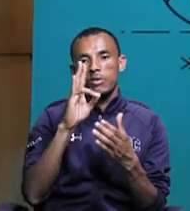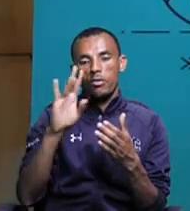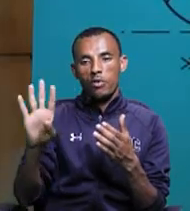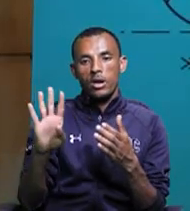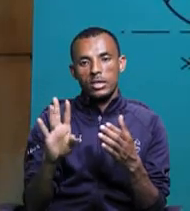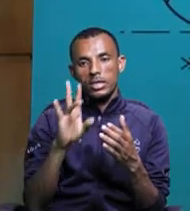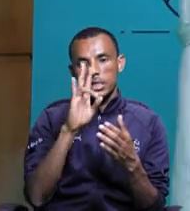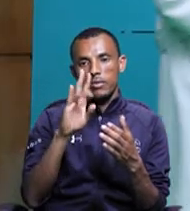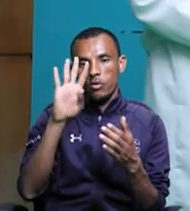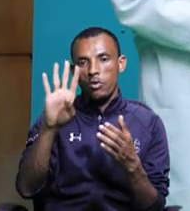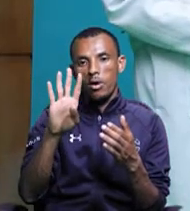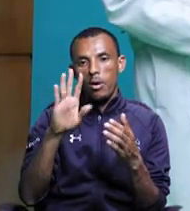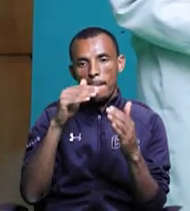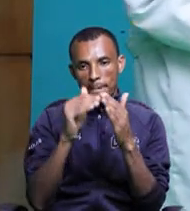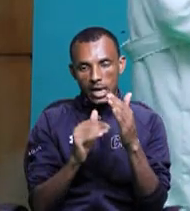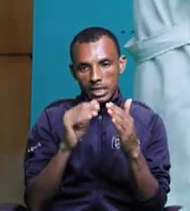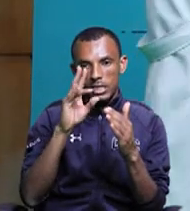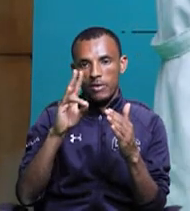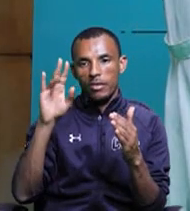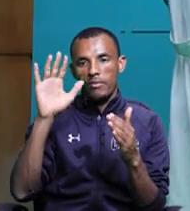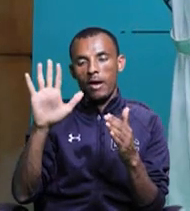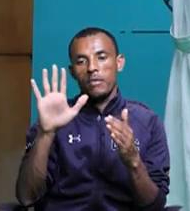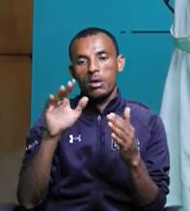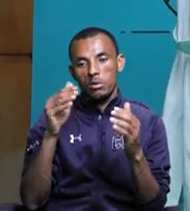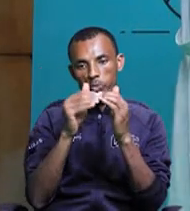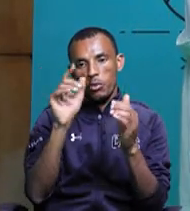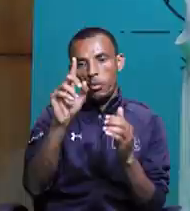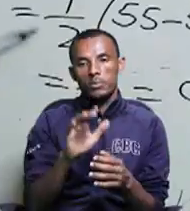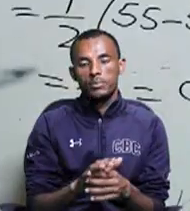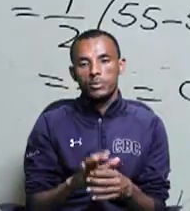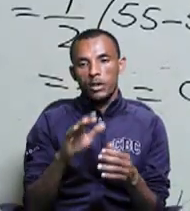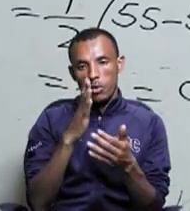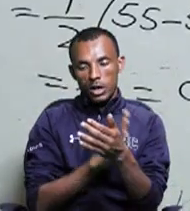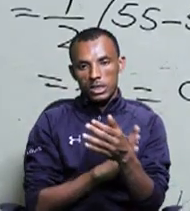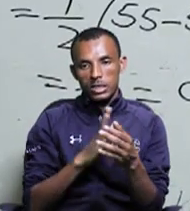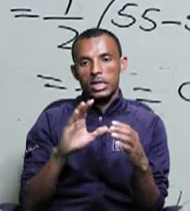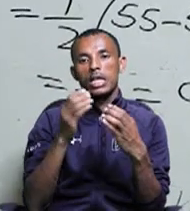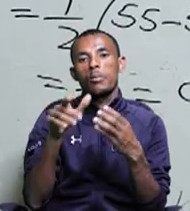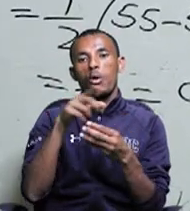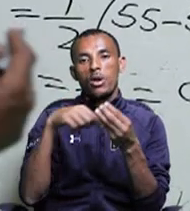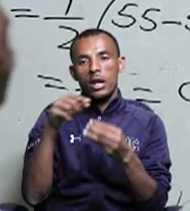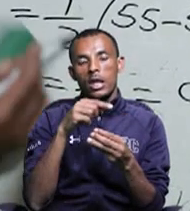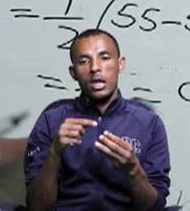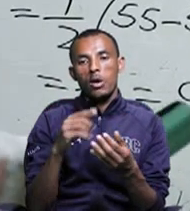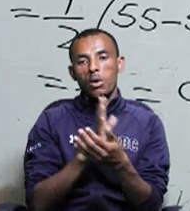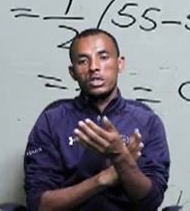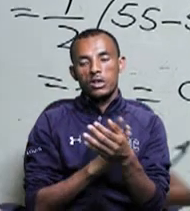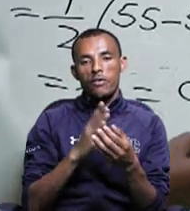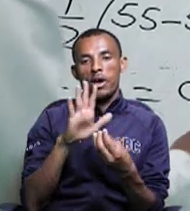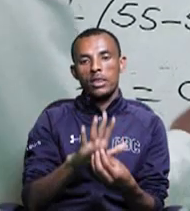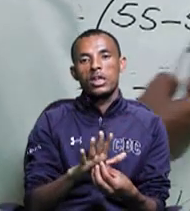74. 75 minus 74, 1 times half, you will get 0.5. Class boundaries, correction factors, it will